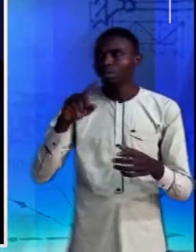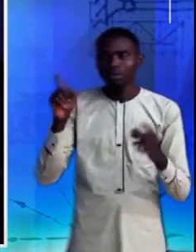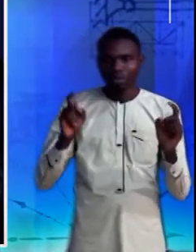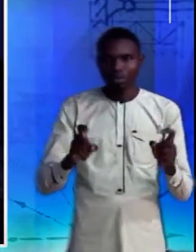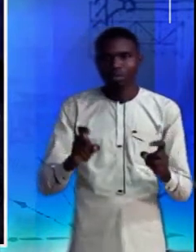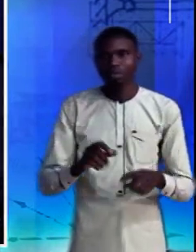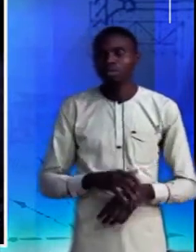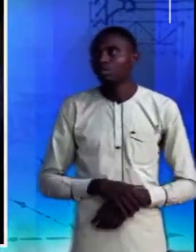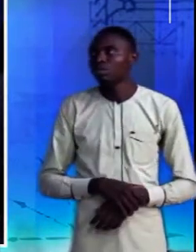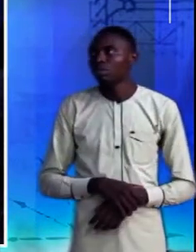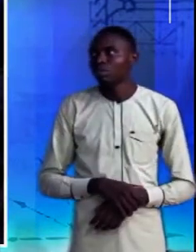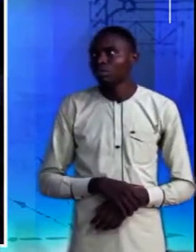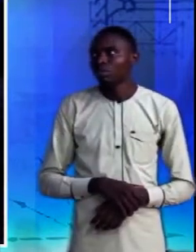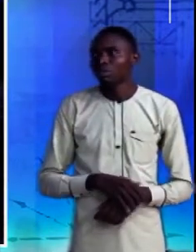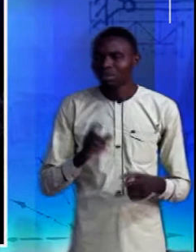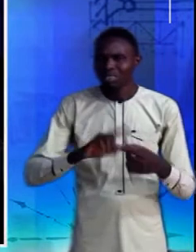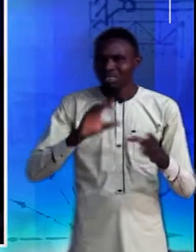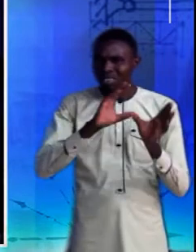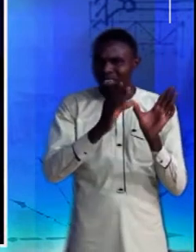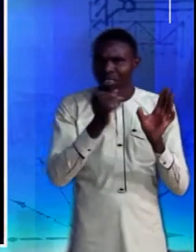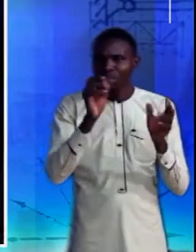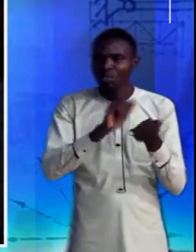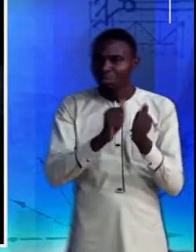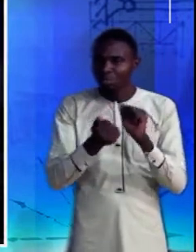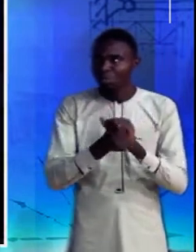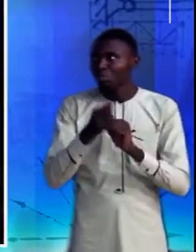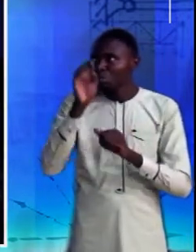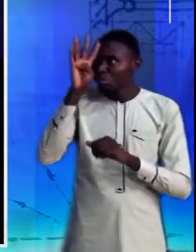to put 2 and carry 1.